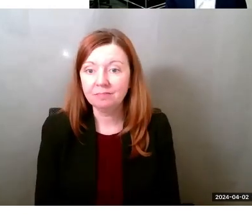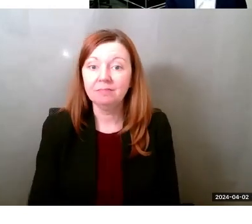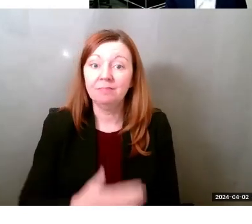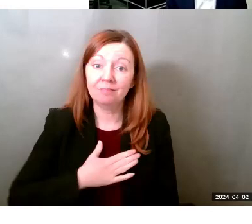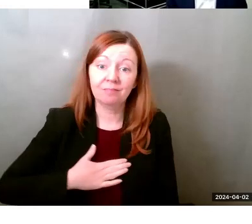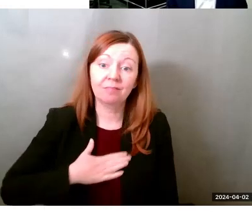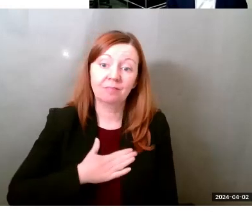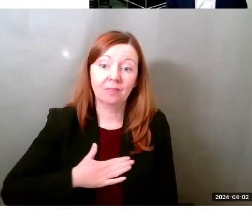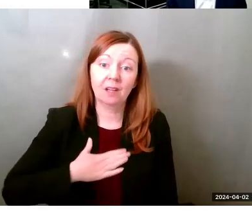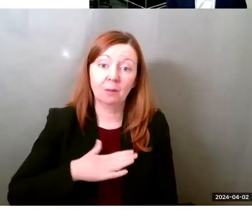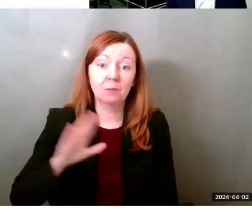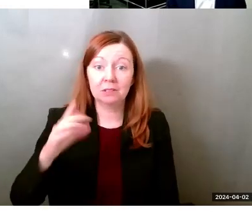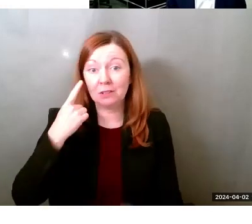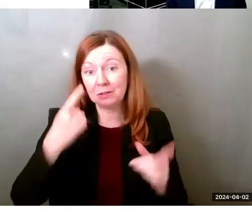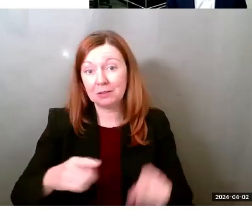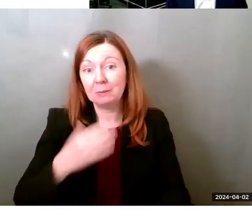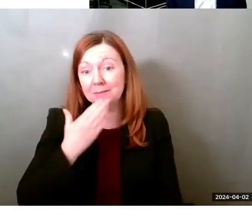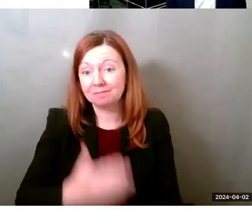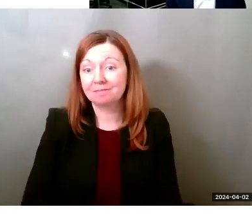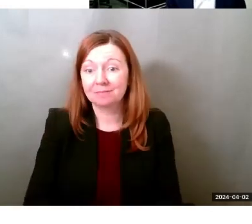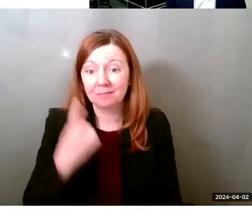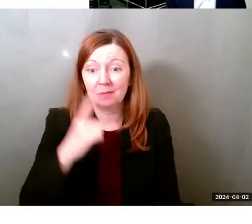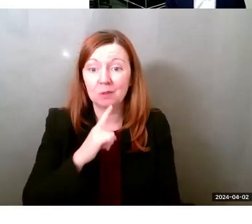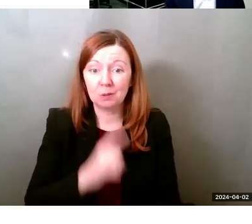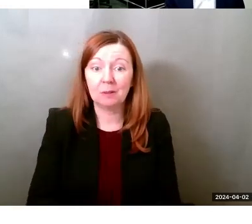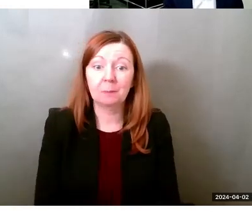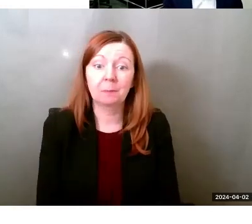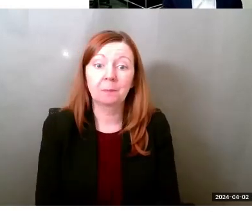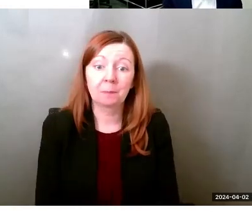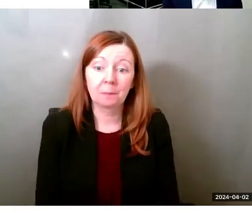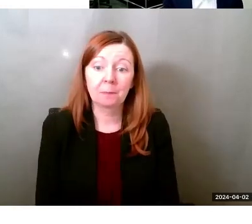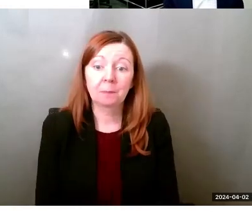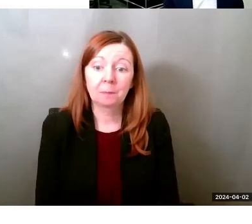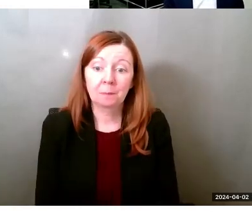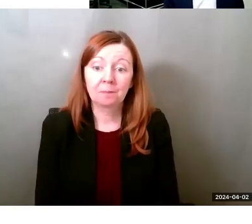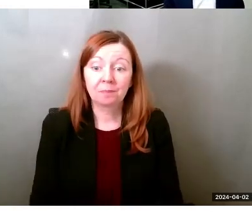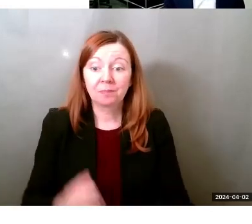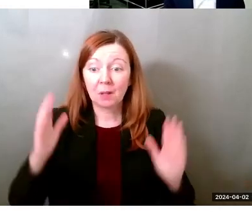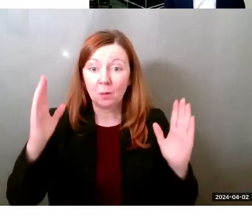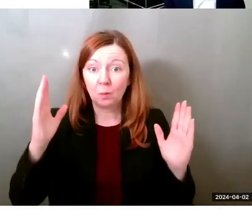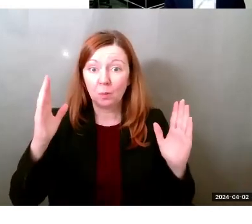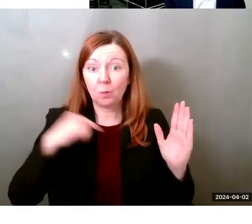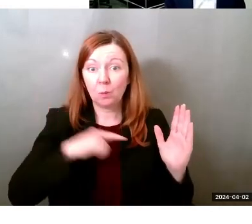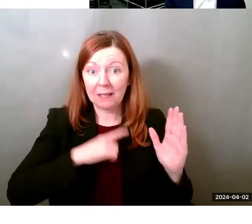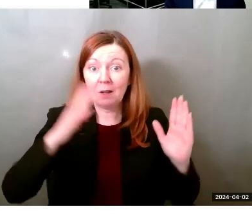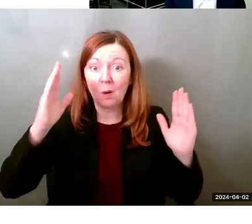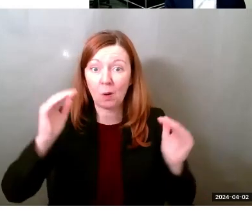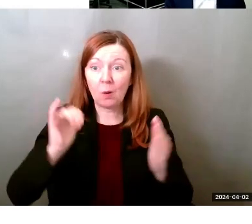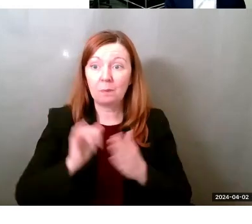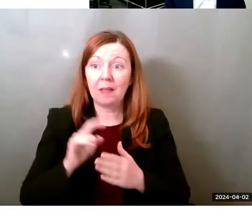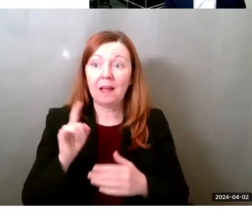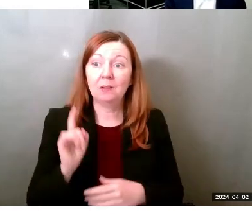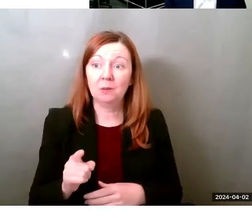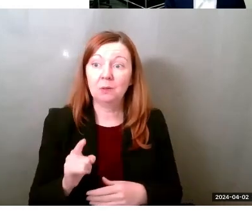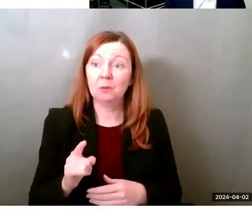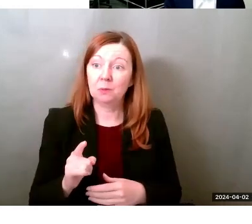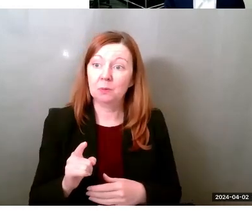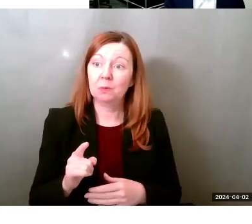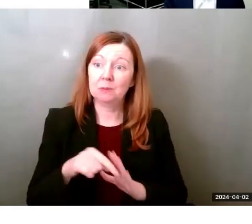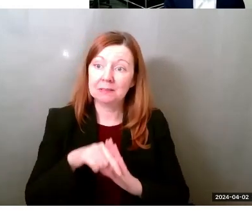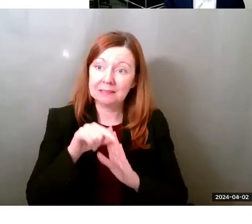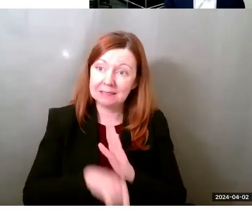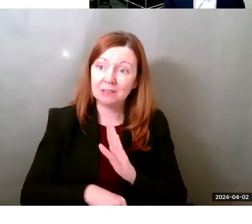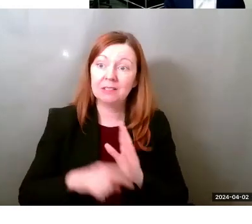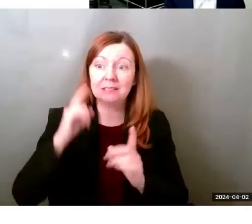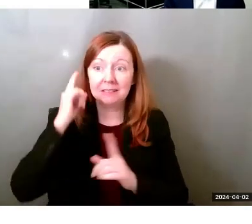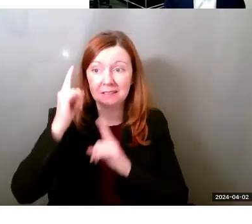We appreciate your agreement for sure. And we hope that you take into serious